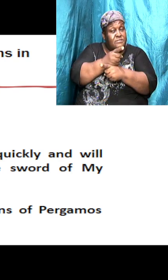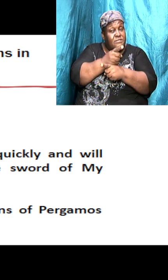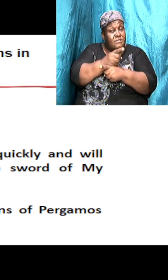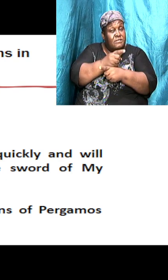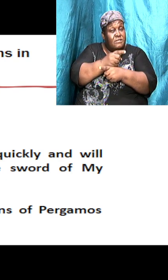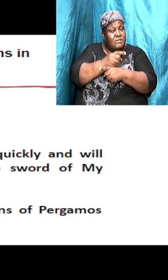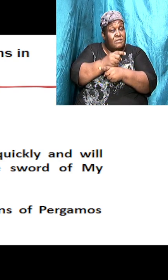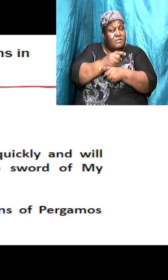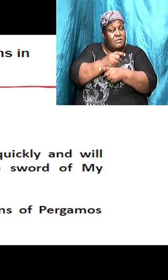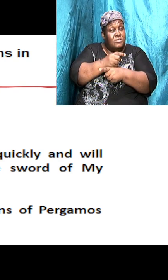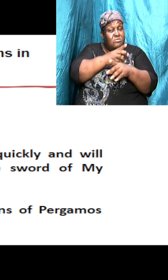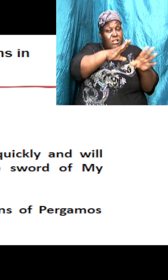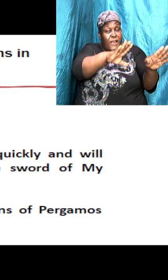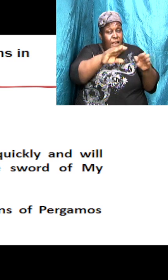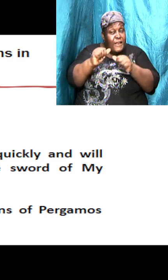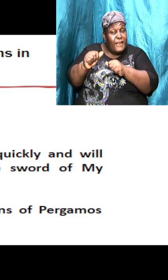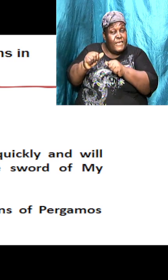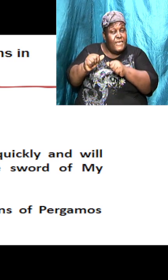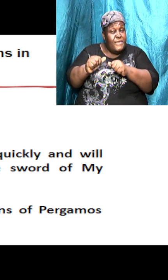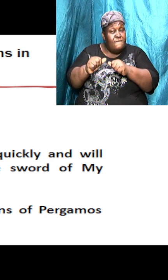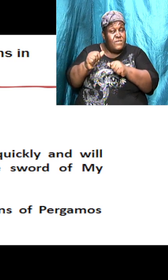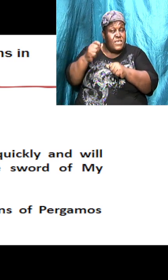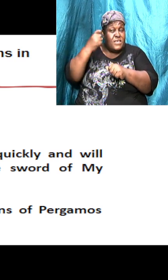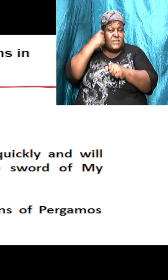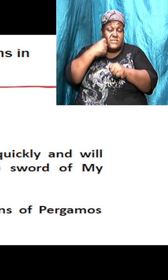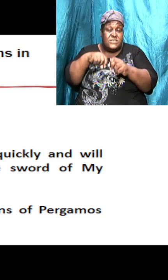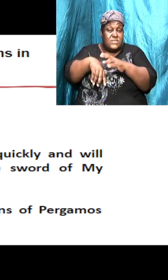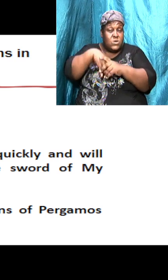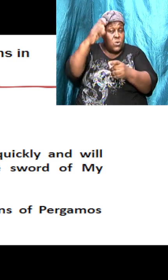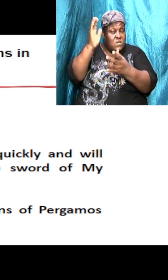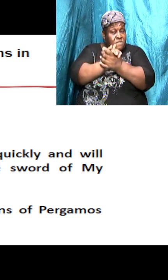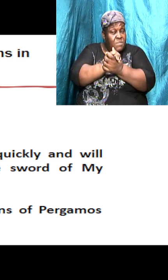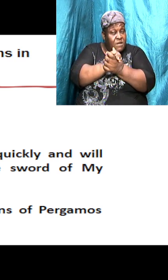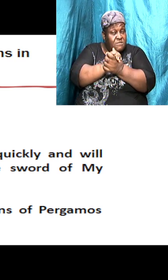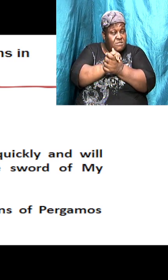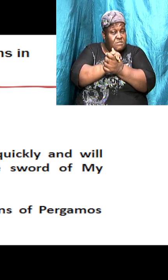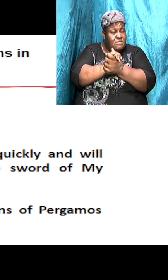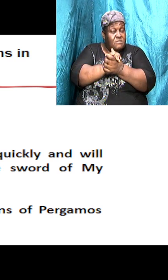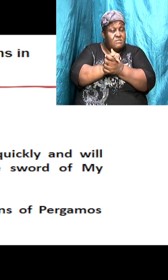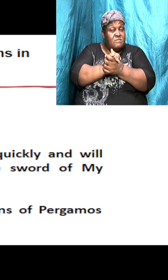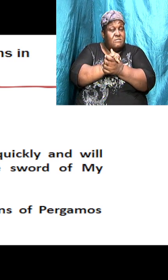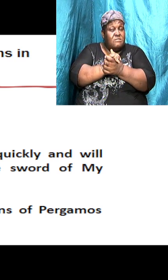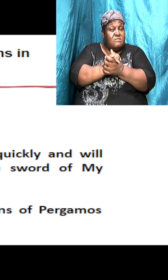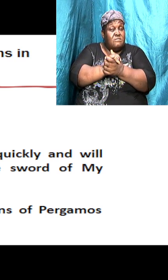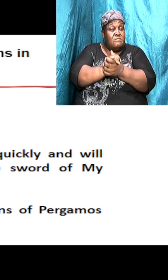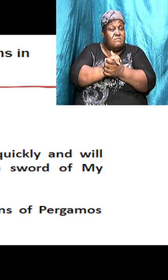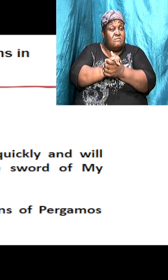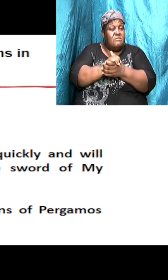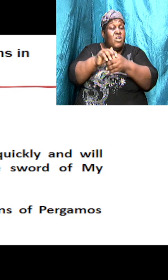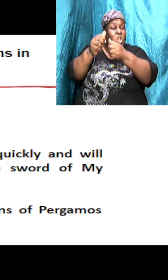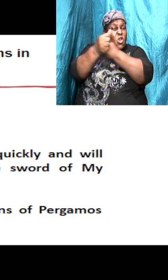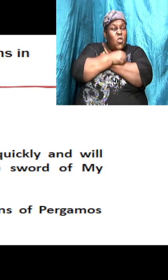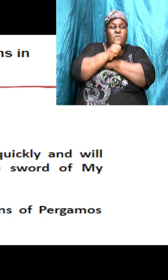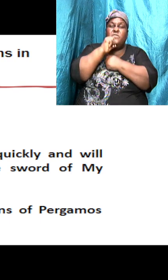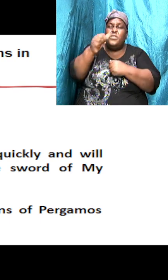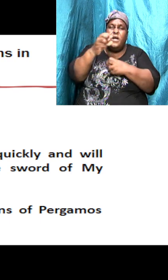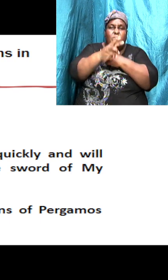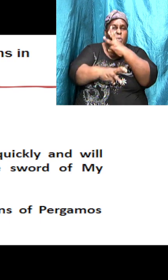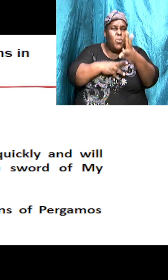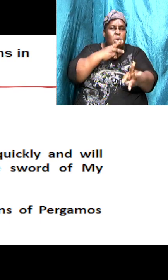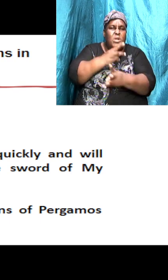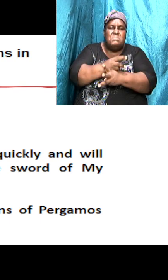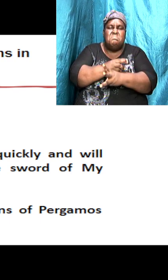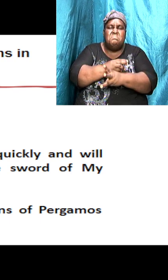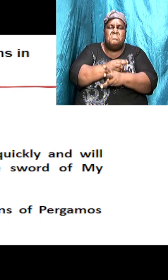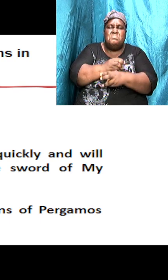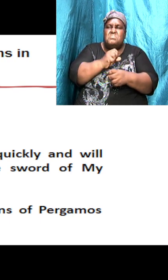To flee fornication? To flee worldly lust? Bondage? when it says, love not the world, neither